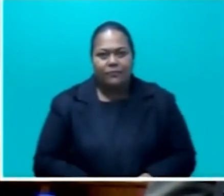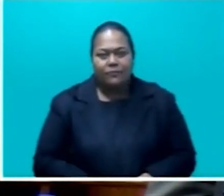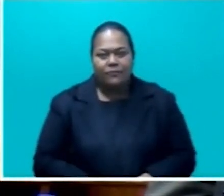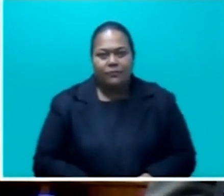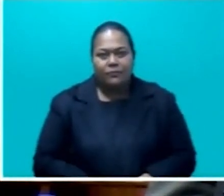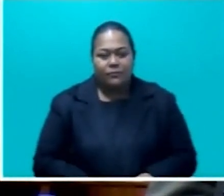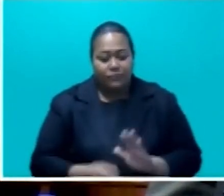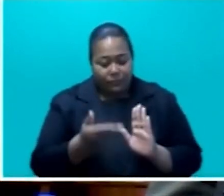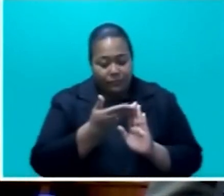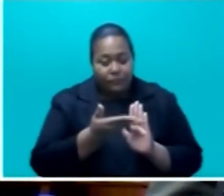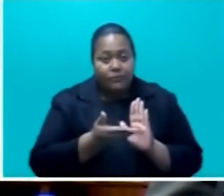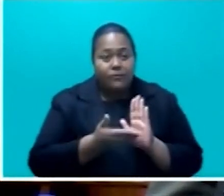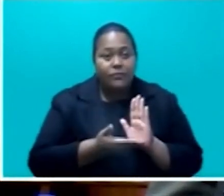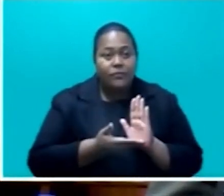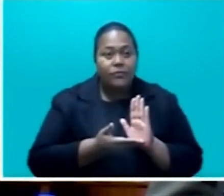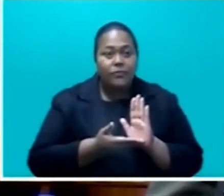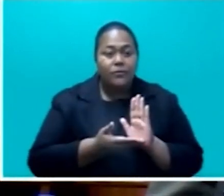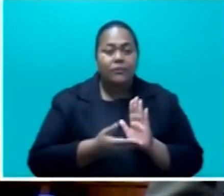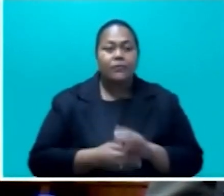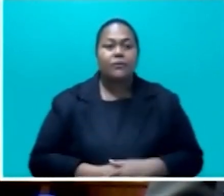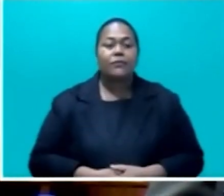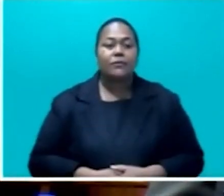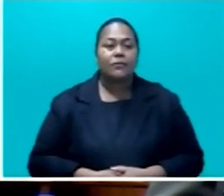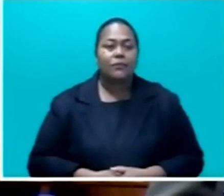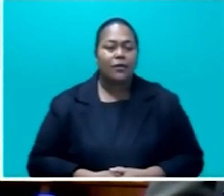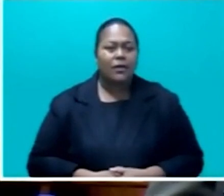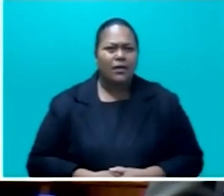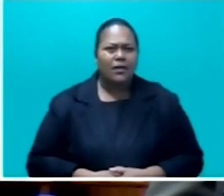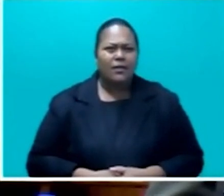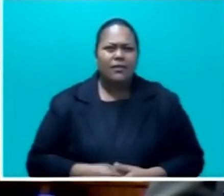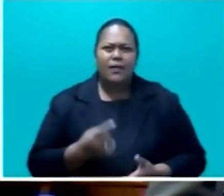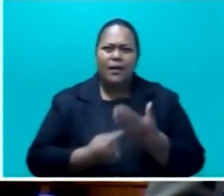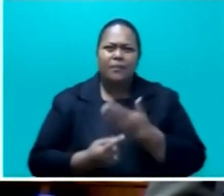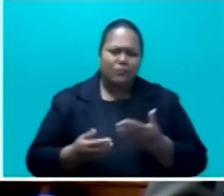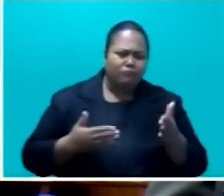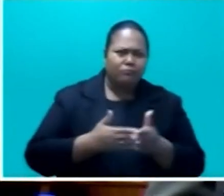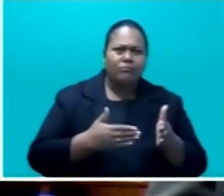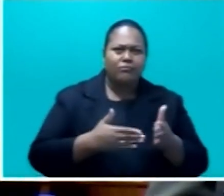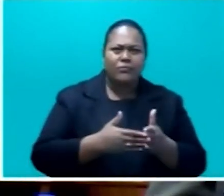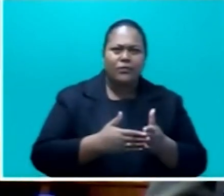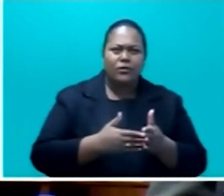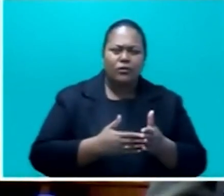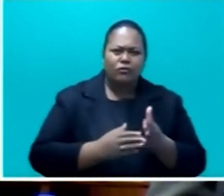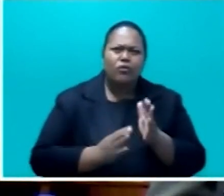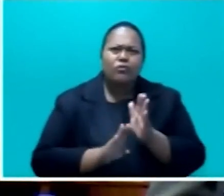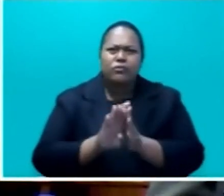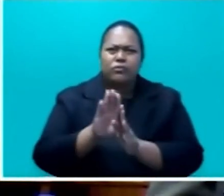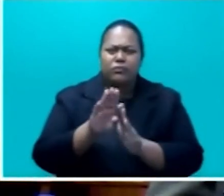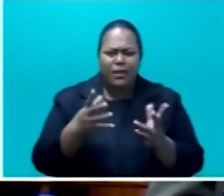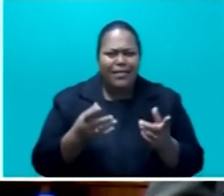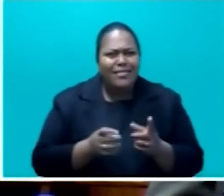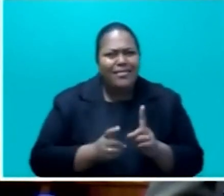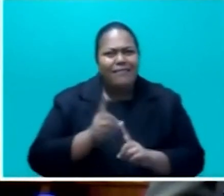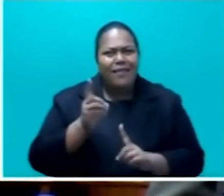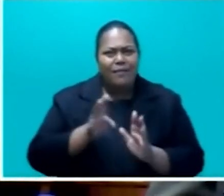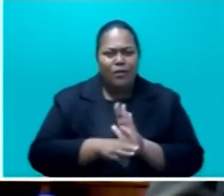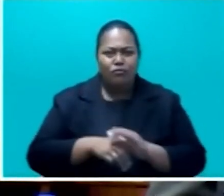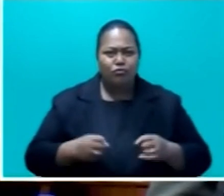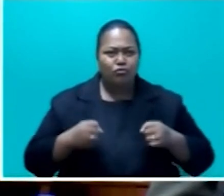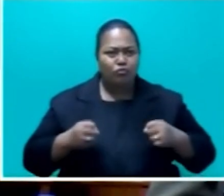elements have been considered as hindering the growth and development of a strong